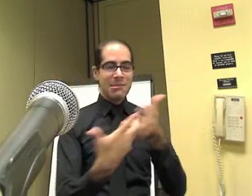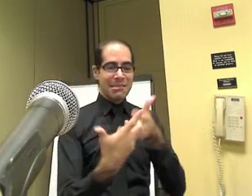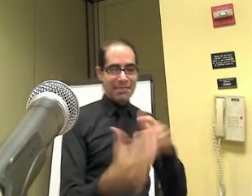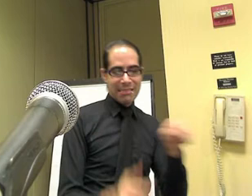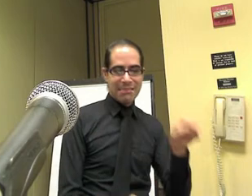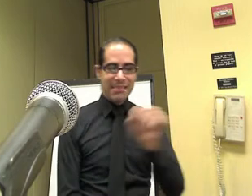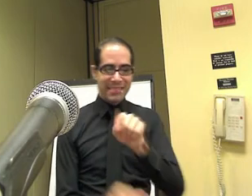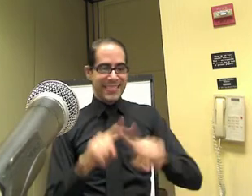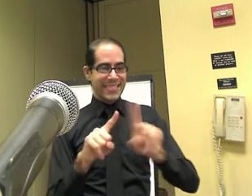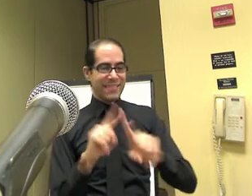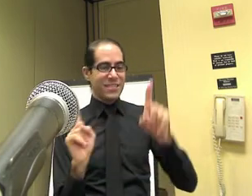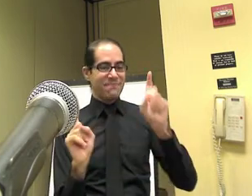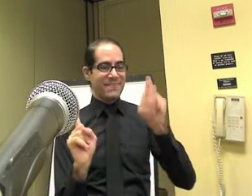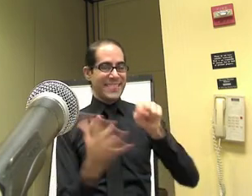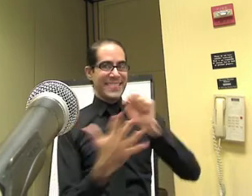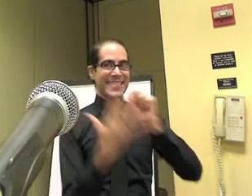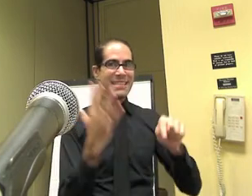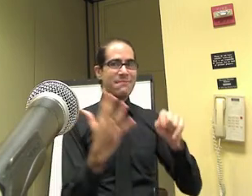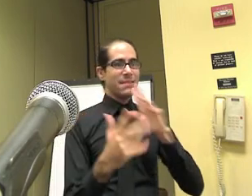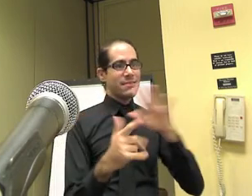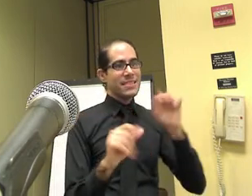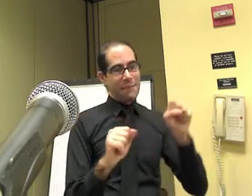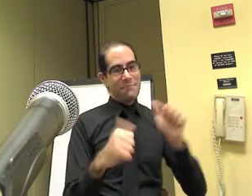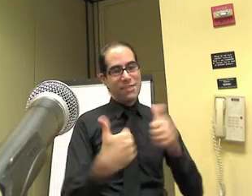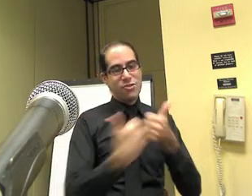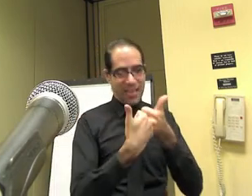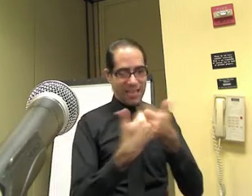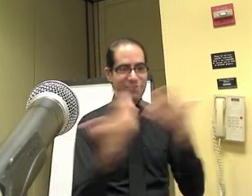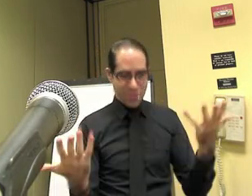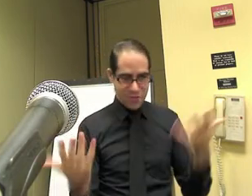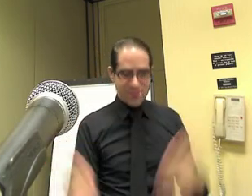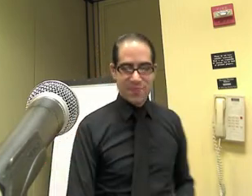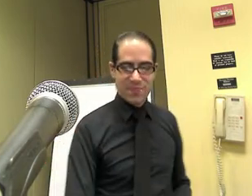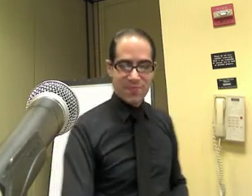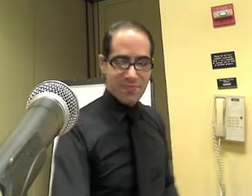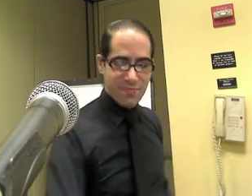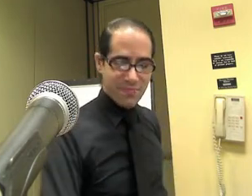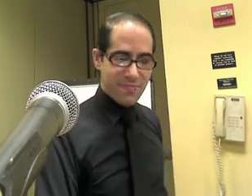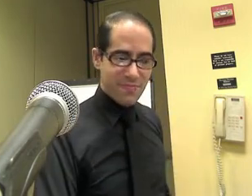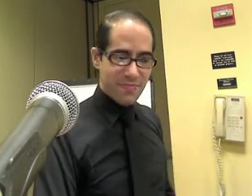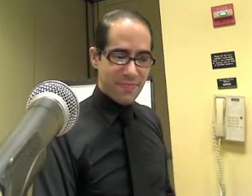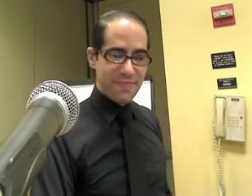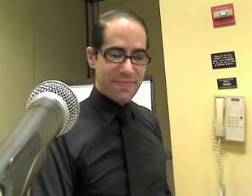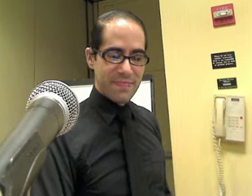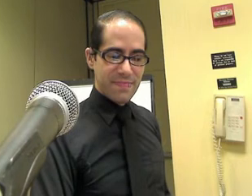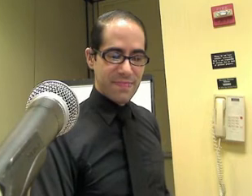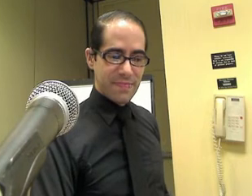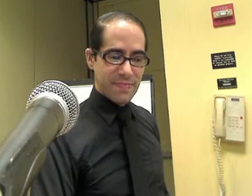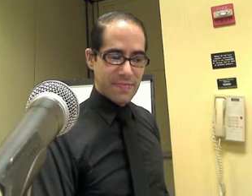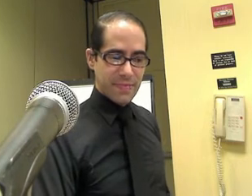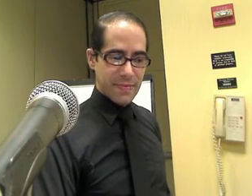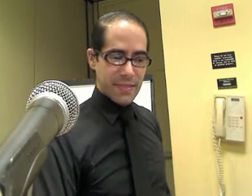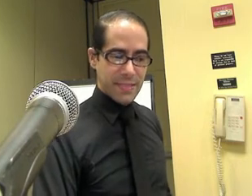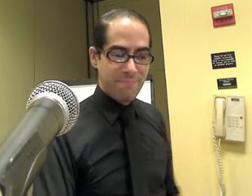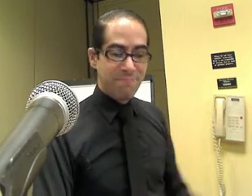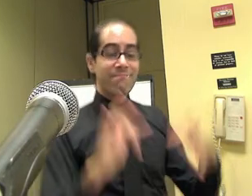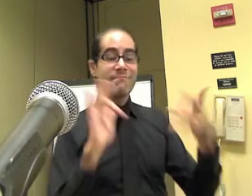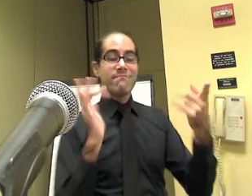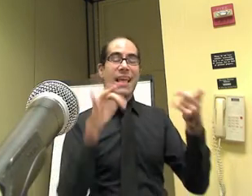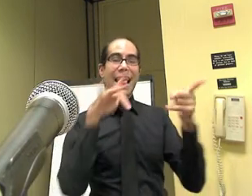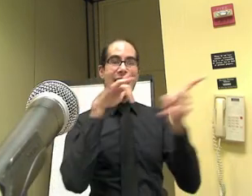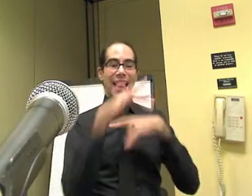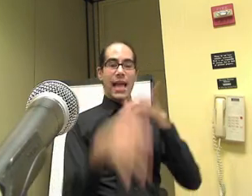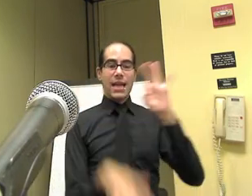can sign in American Sign Language, but the deaf person uses English Sign Language. It's just very, very challenging.